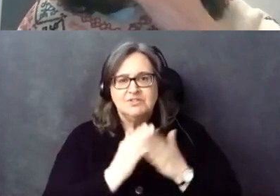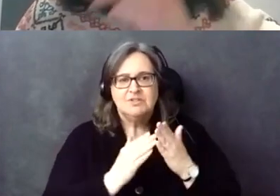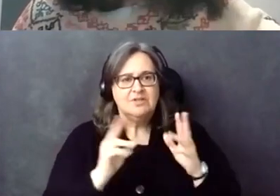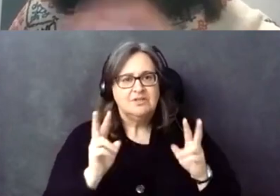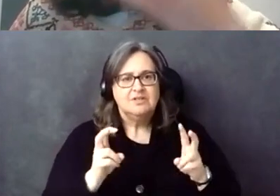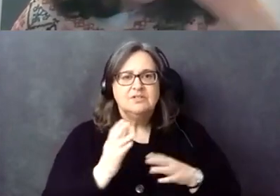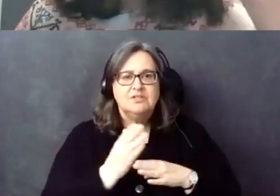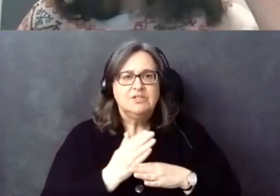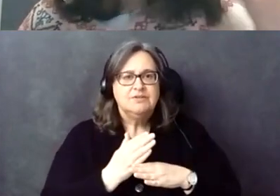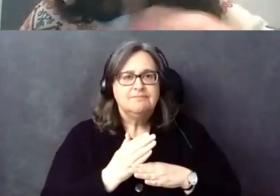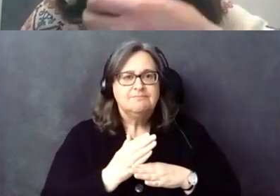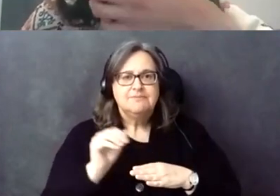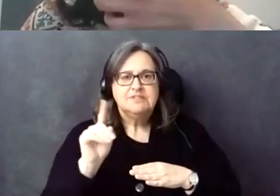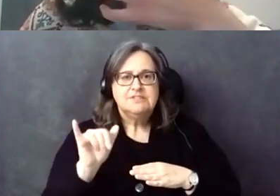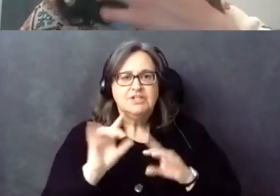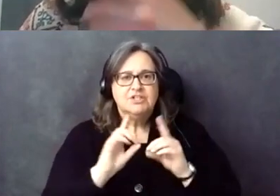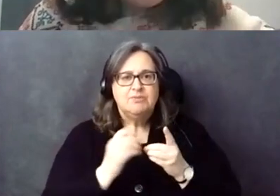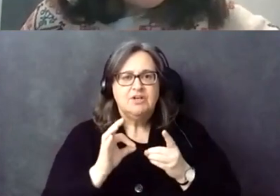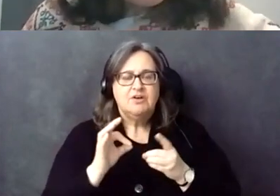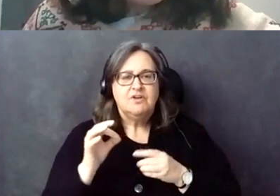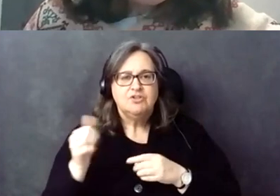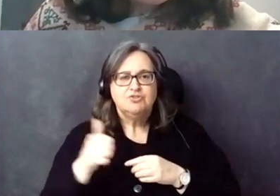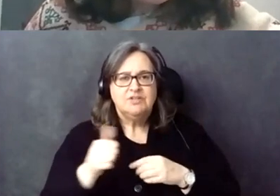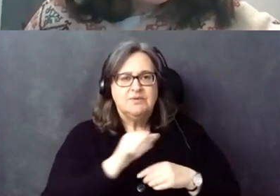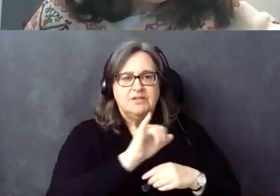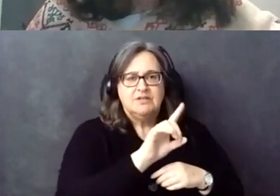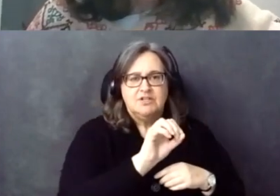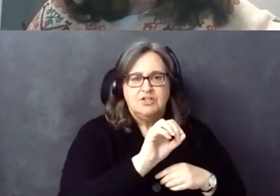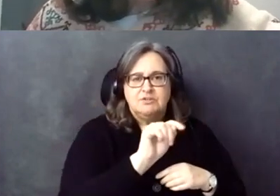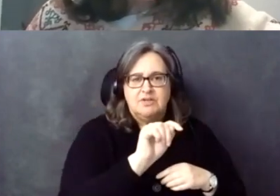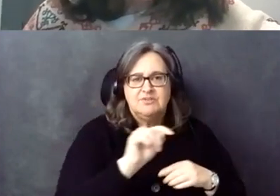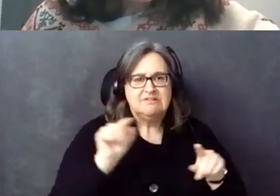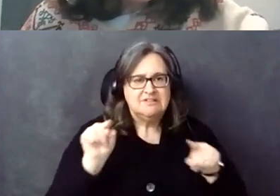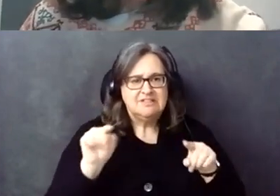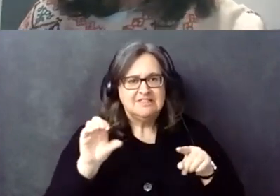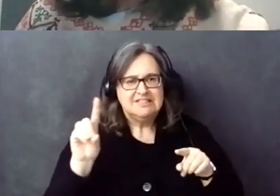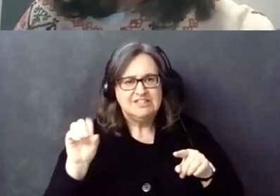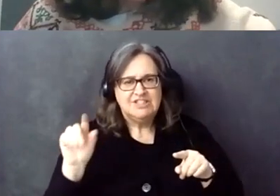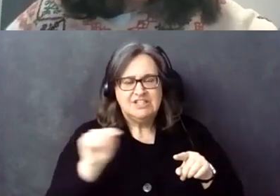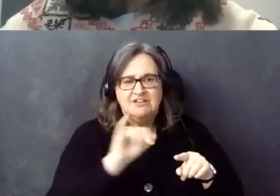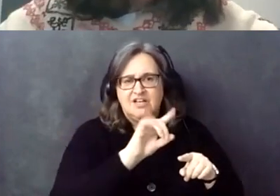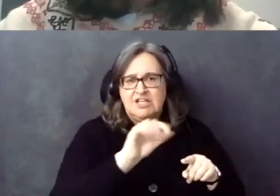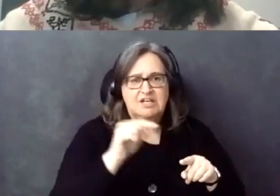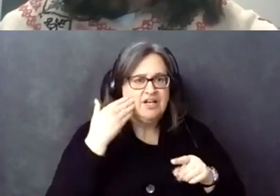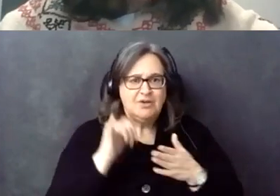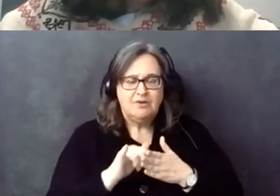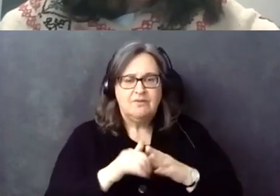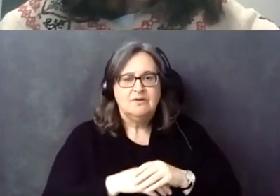between the City Department of Transportation and the State Department of Transportation. I wasn't aware of that.